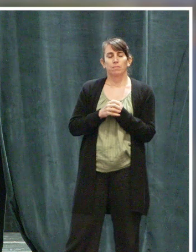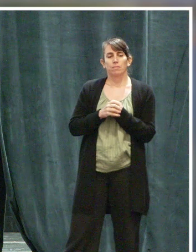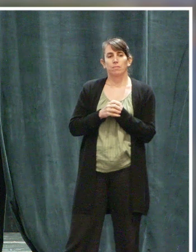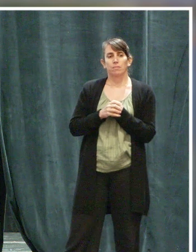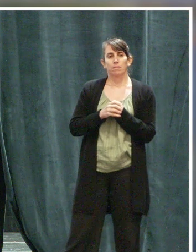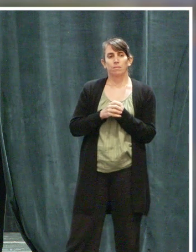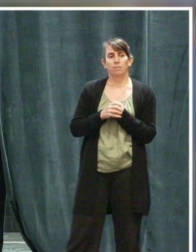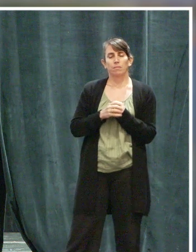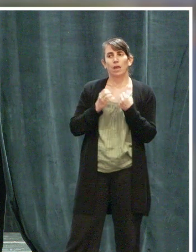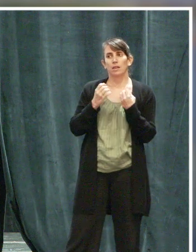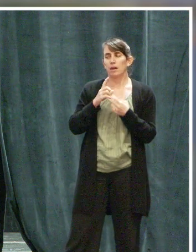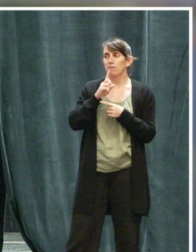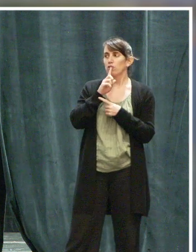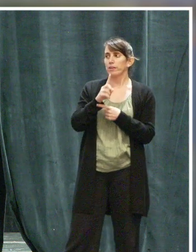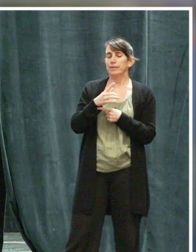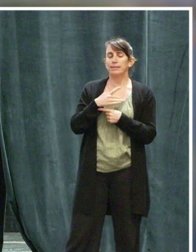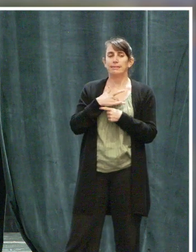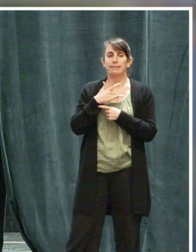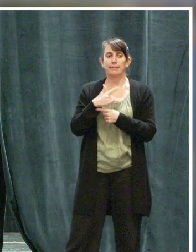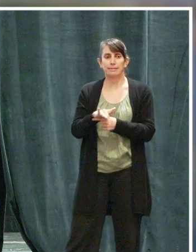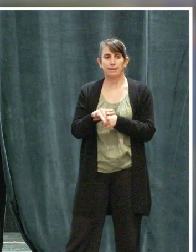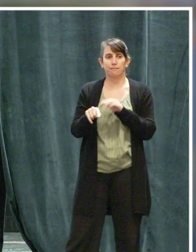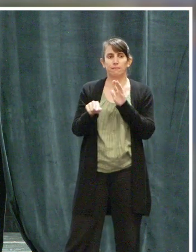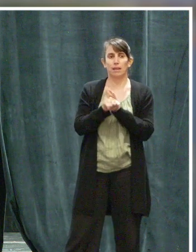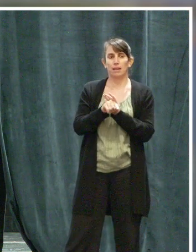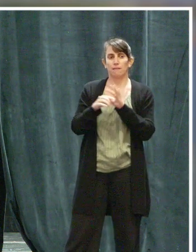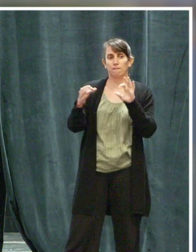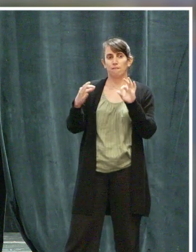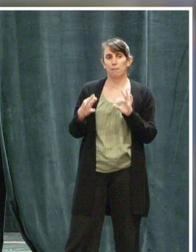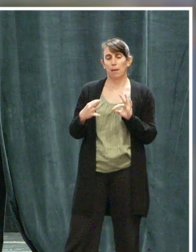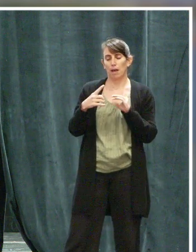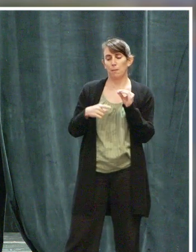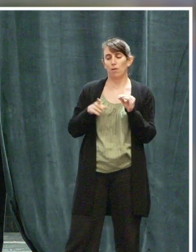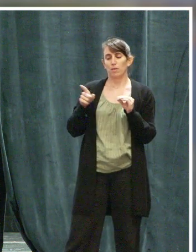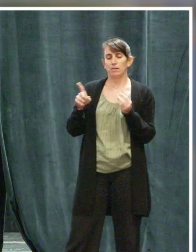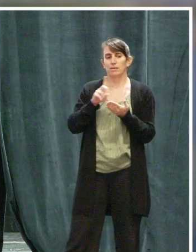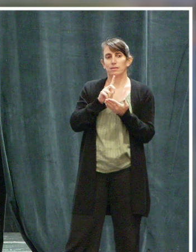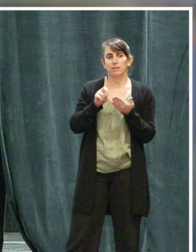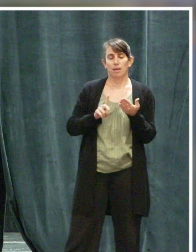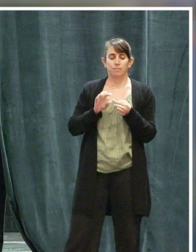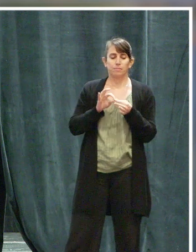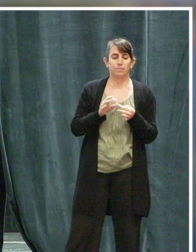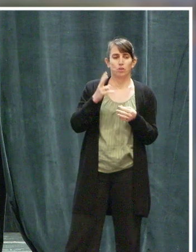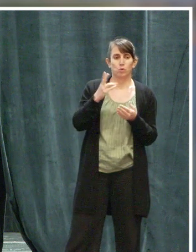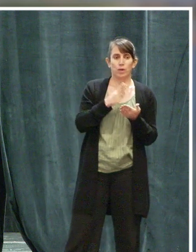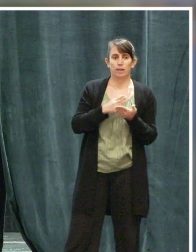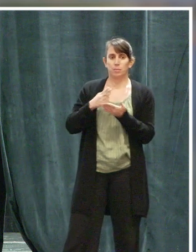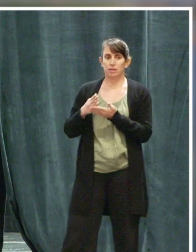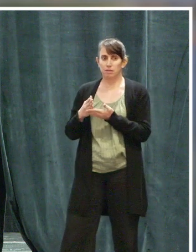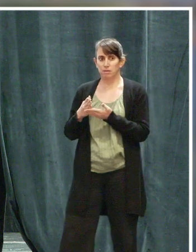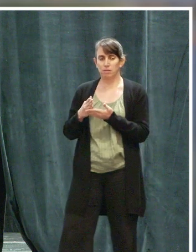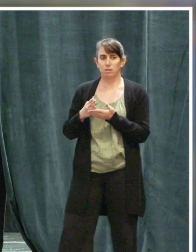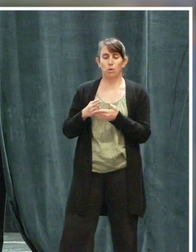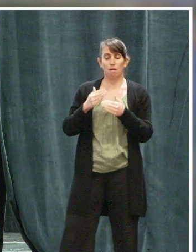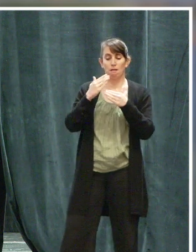of the really sensitive negative feedback about this design comes from 2 elements. One is blocking